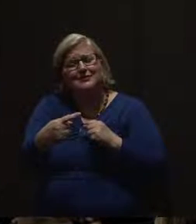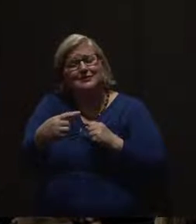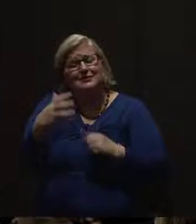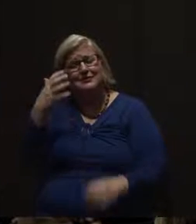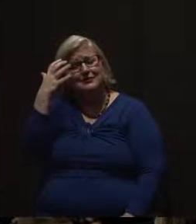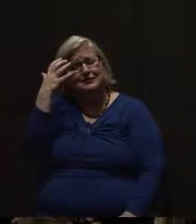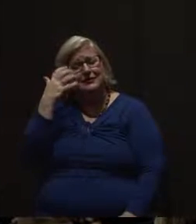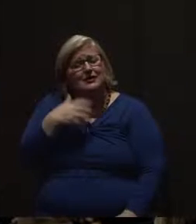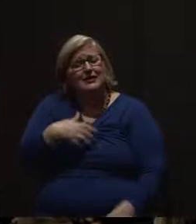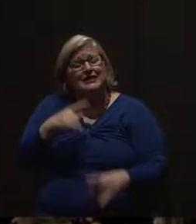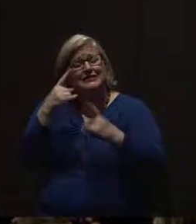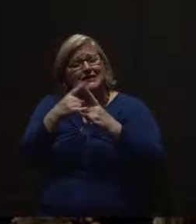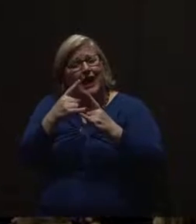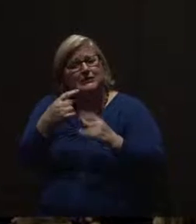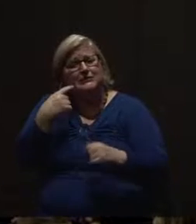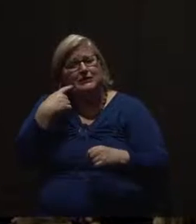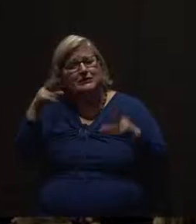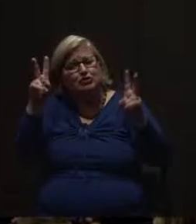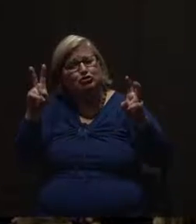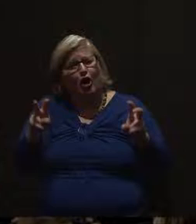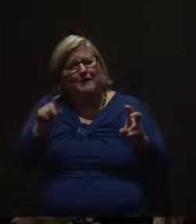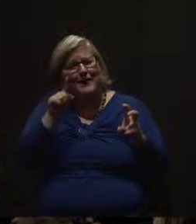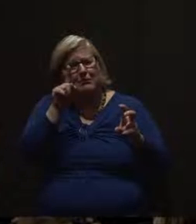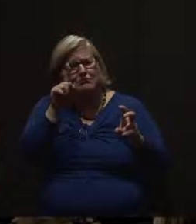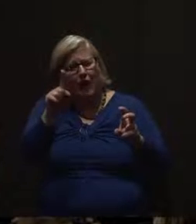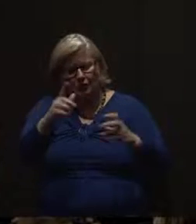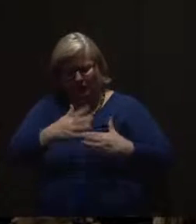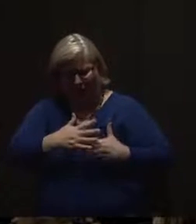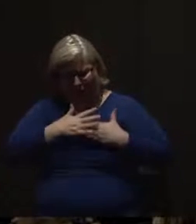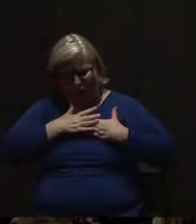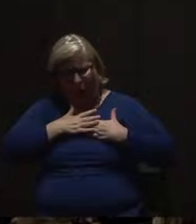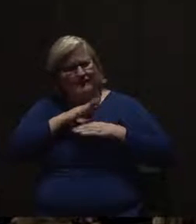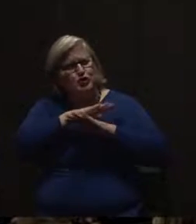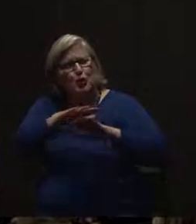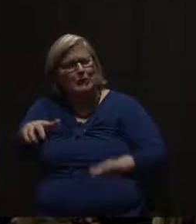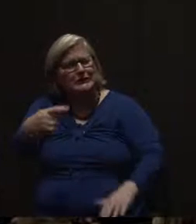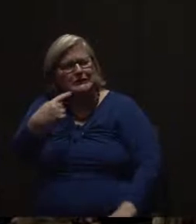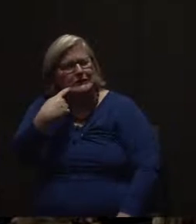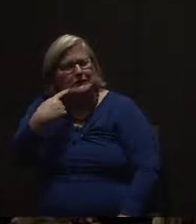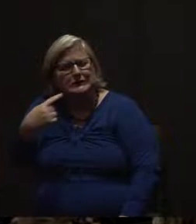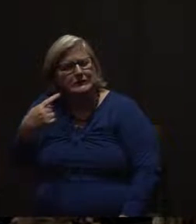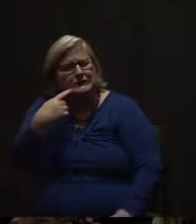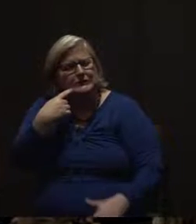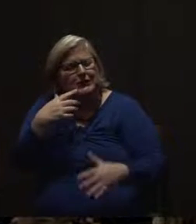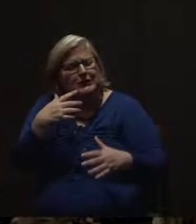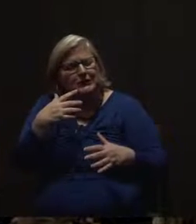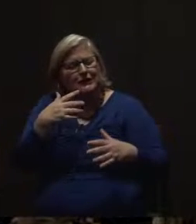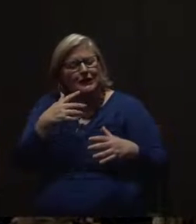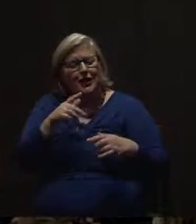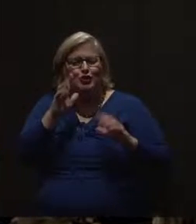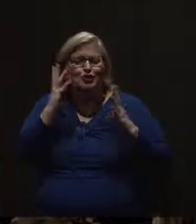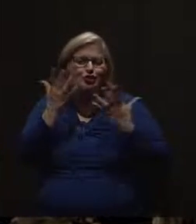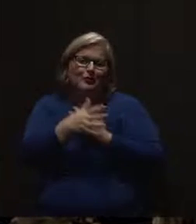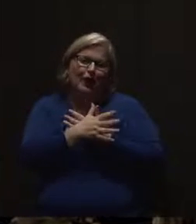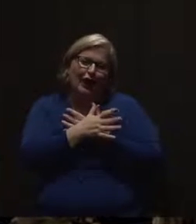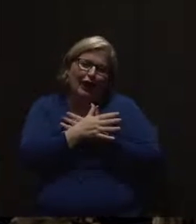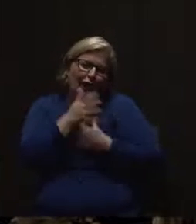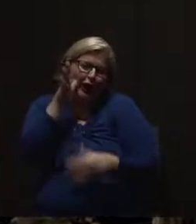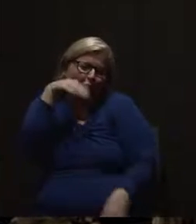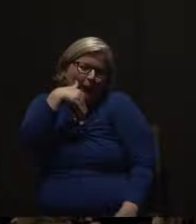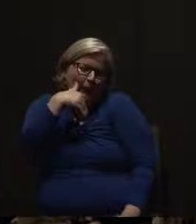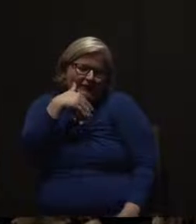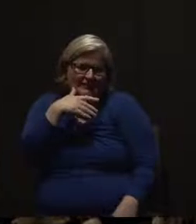media's hunger for headlines, but that love is seen as too cute, too lovey-dovey for